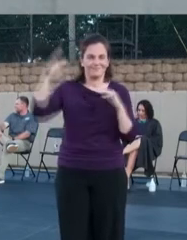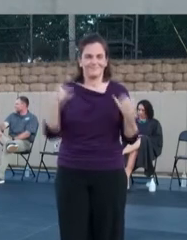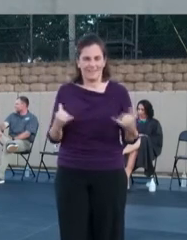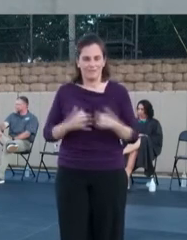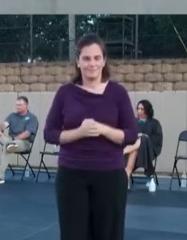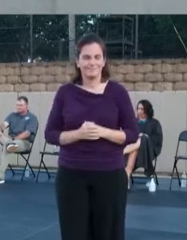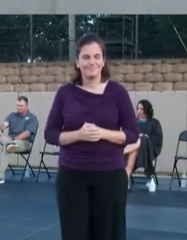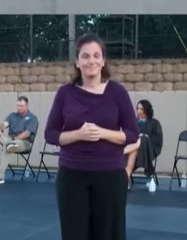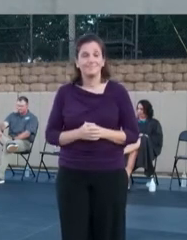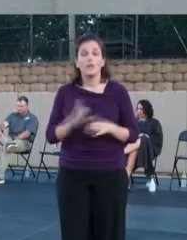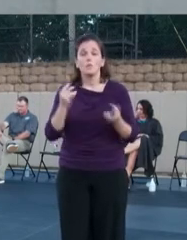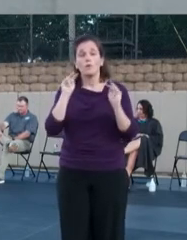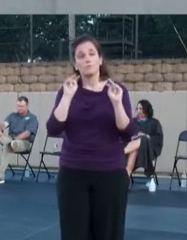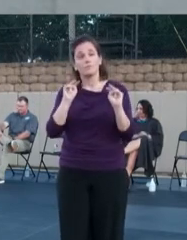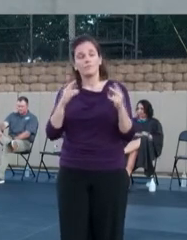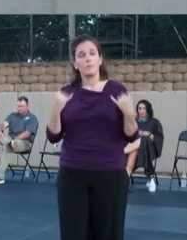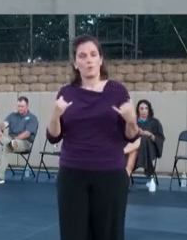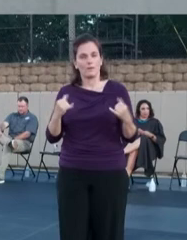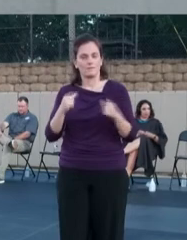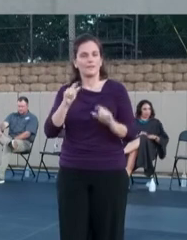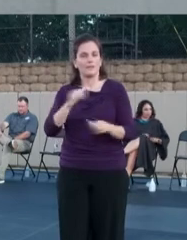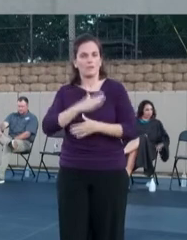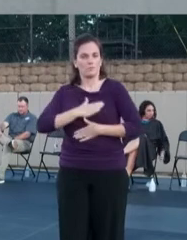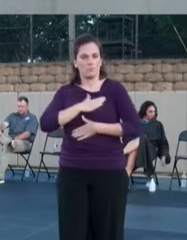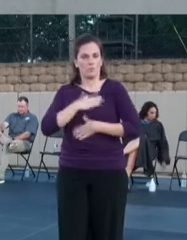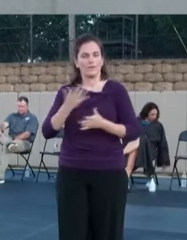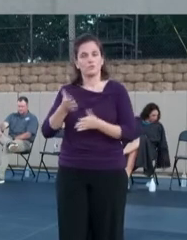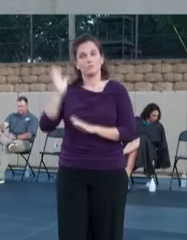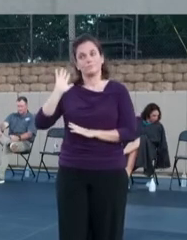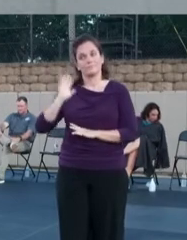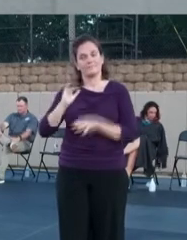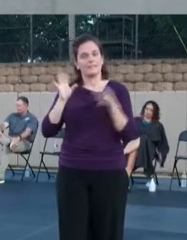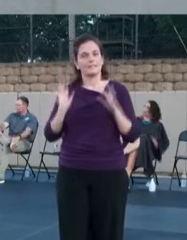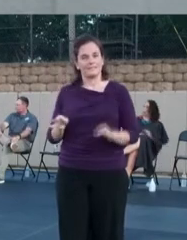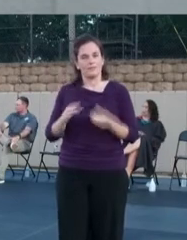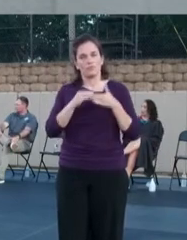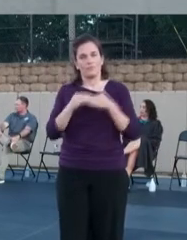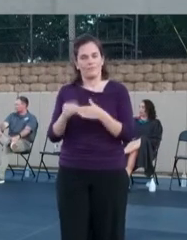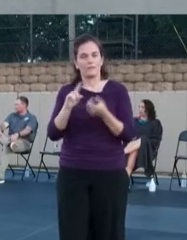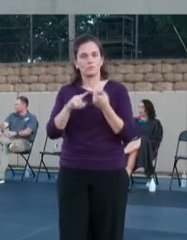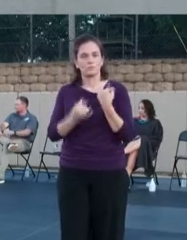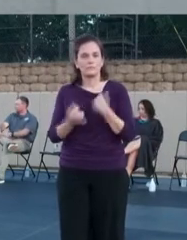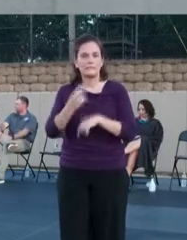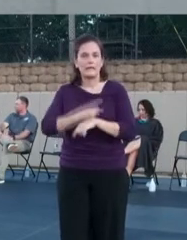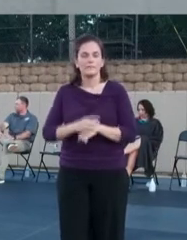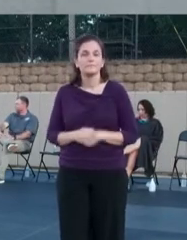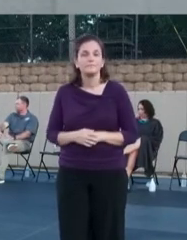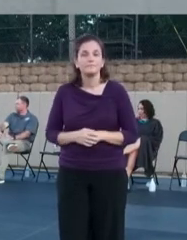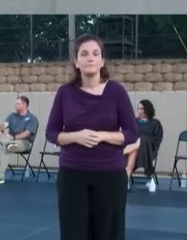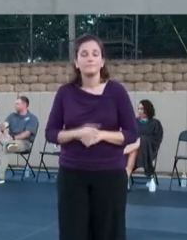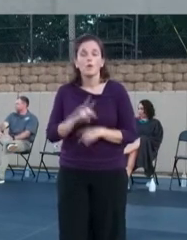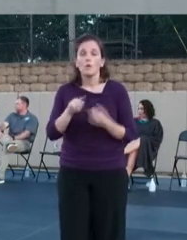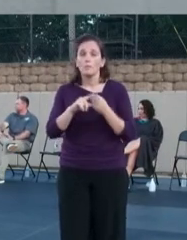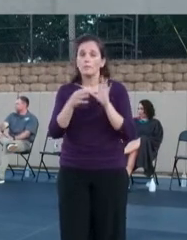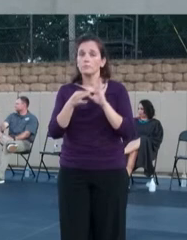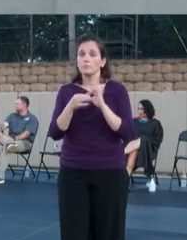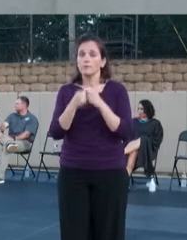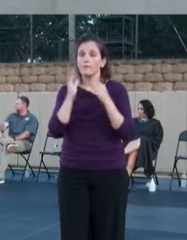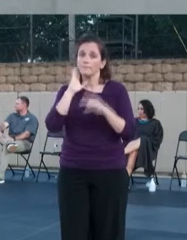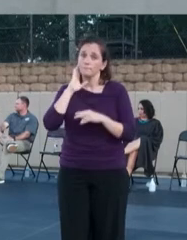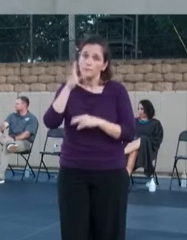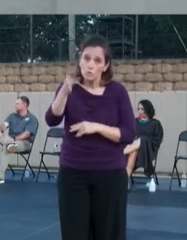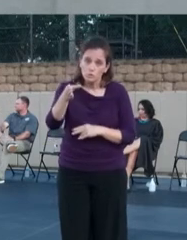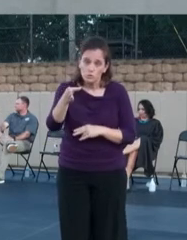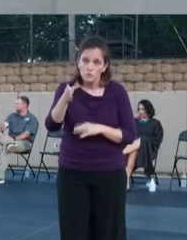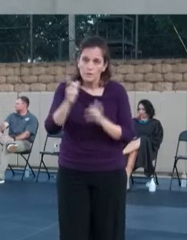present, we can appreciate the decisions of our past that have led us to where we are today. When it comes to the future, we can look